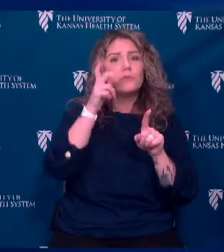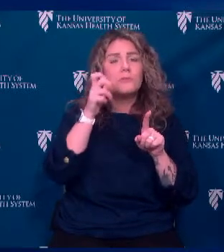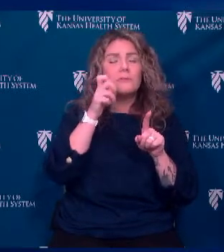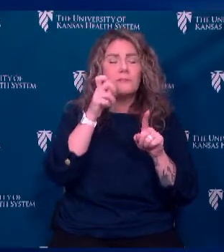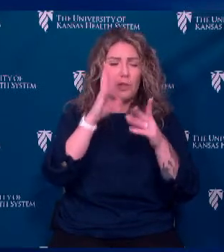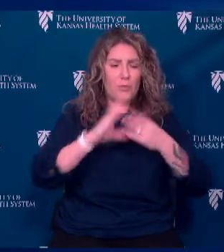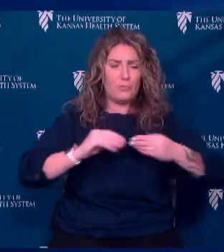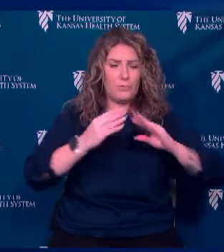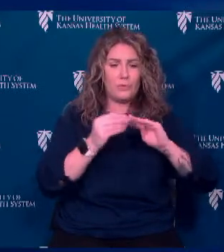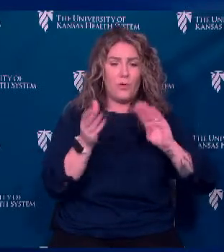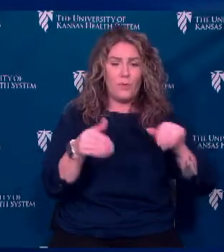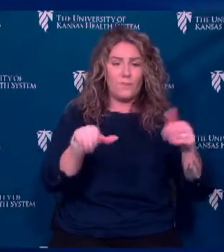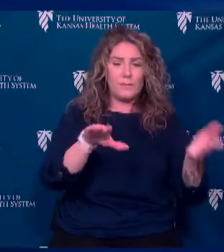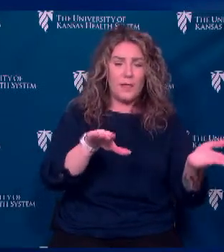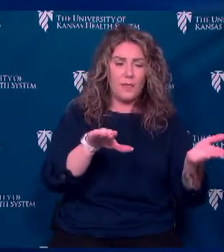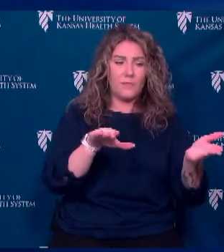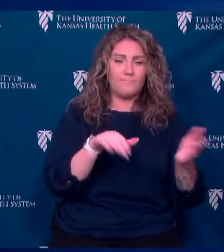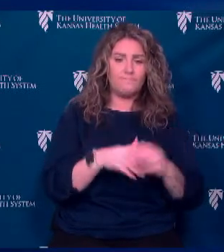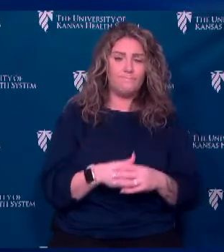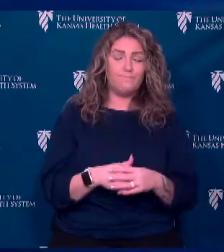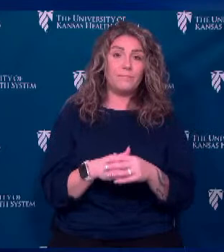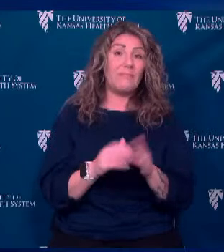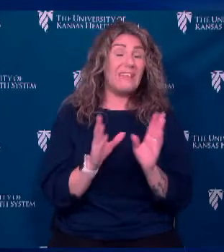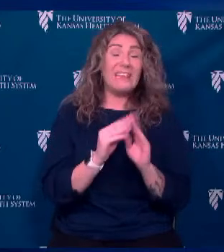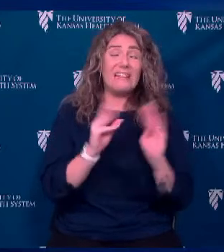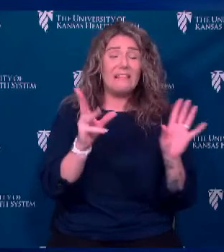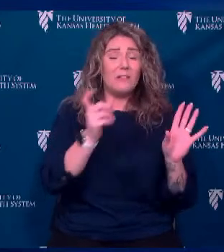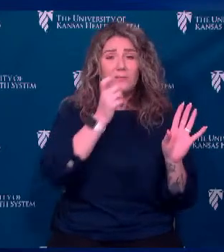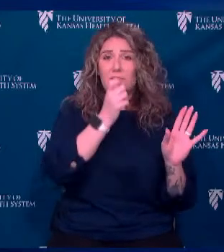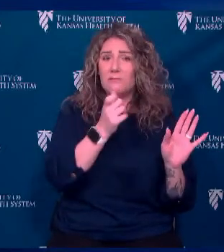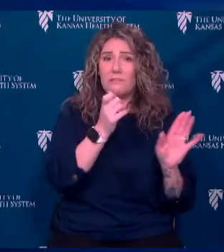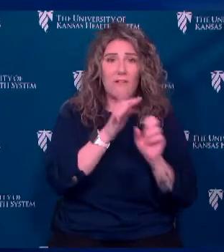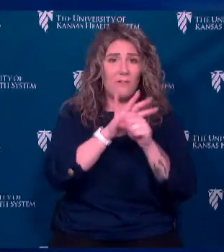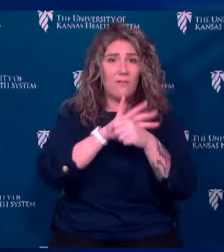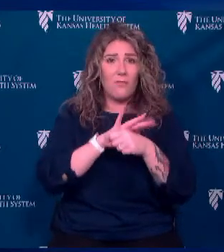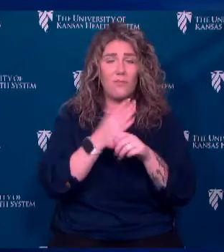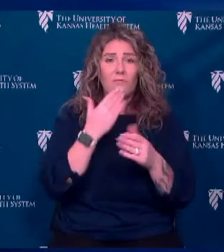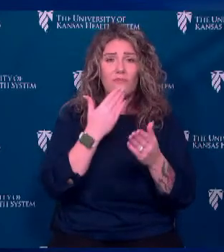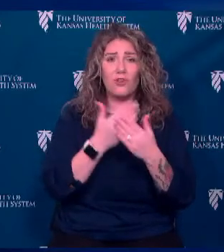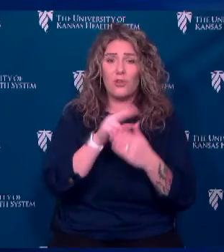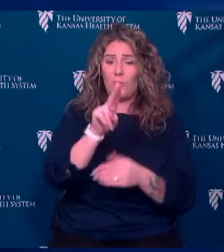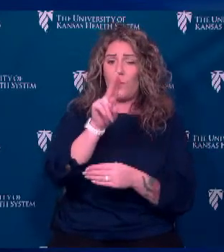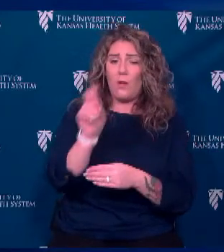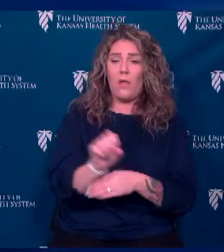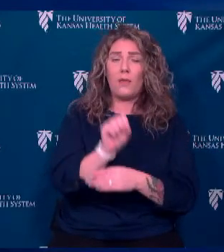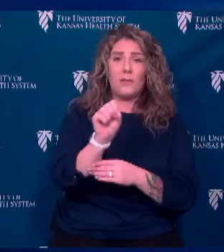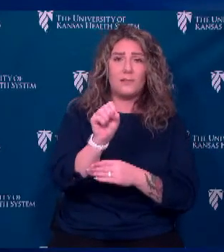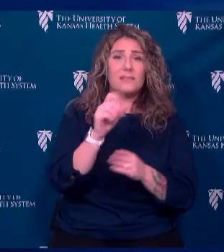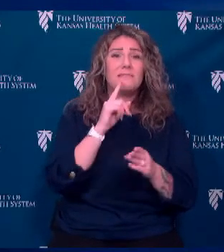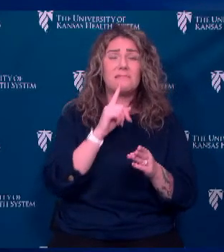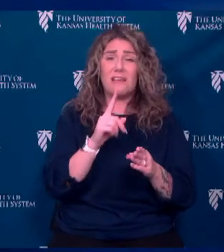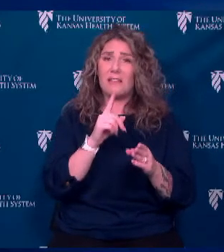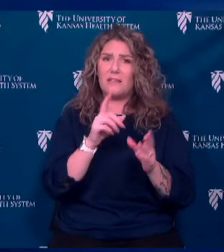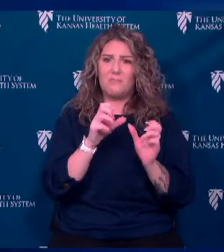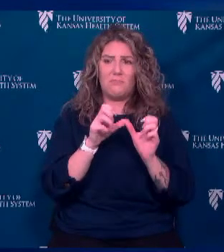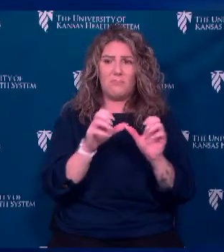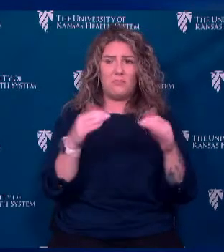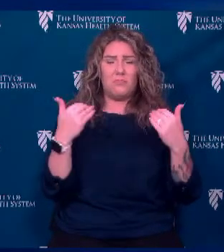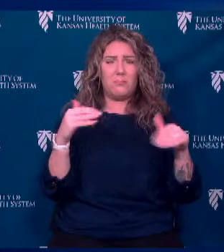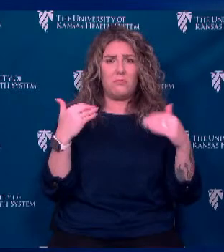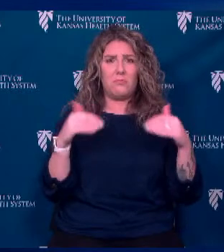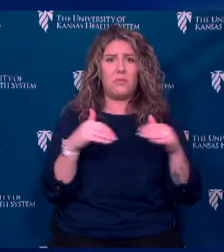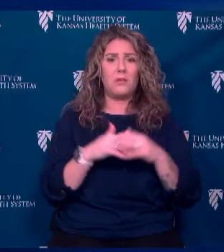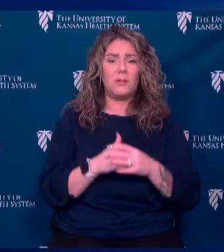death, clearly not COVID good because the United States is continuing its inexorable march on